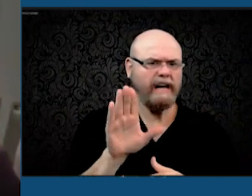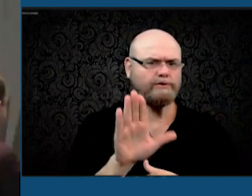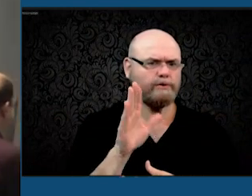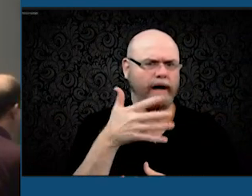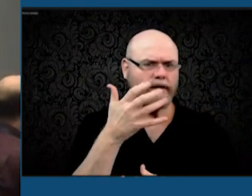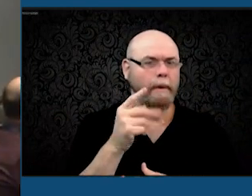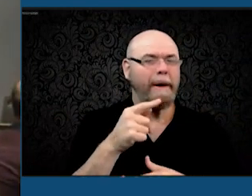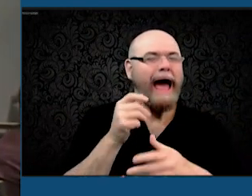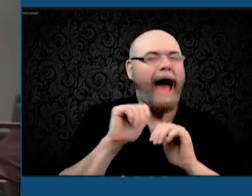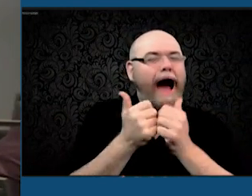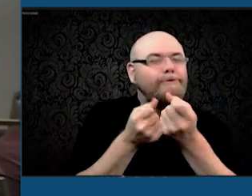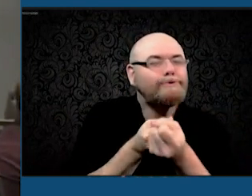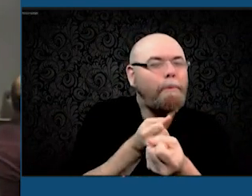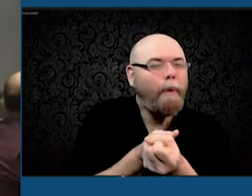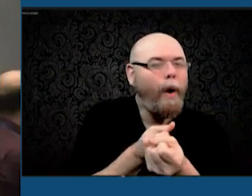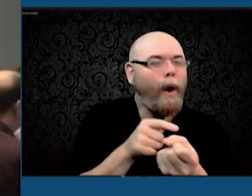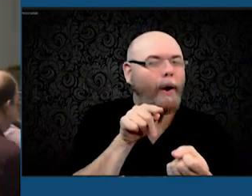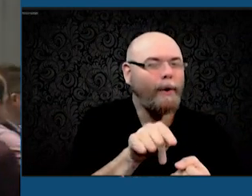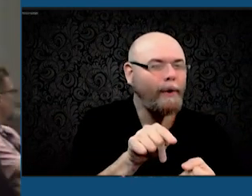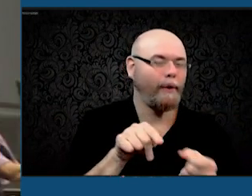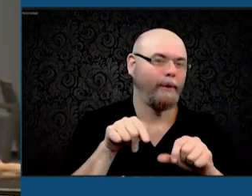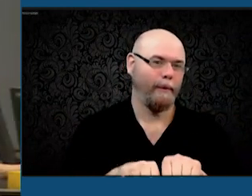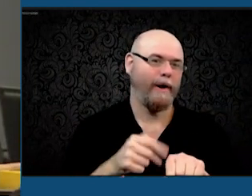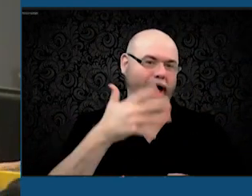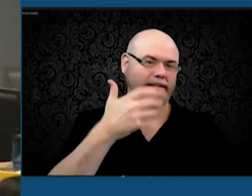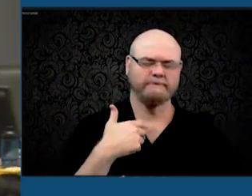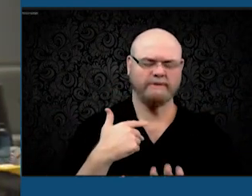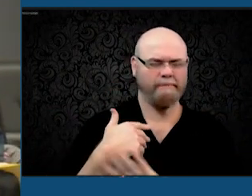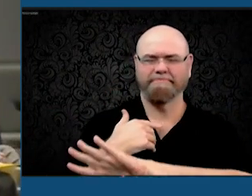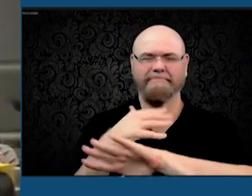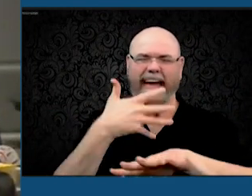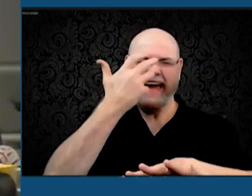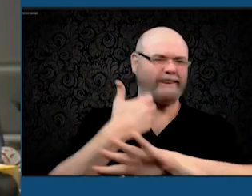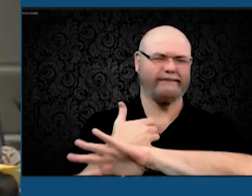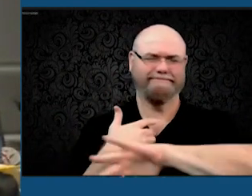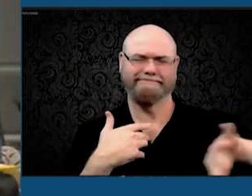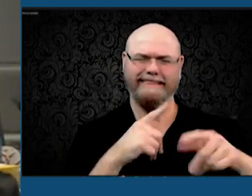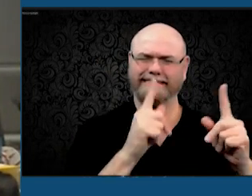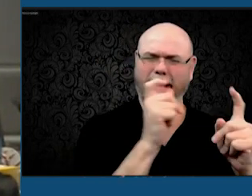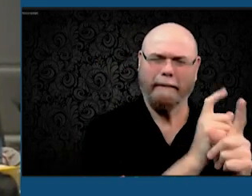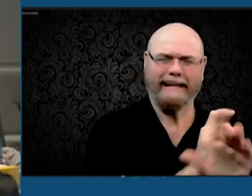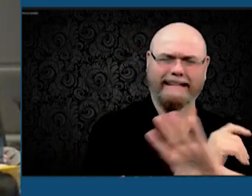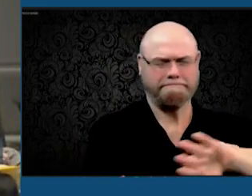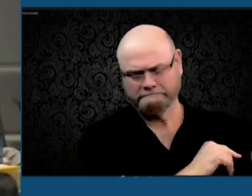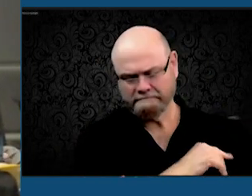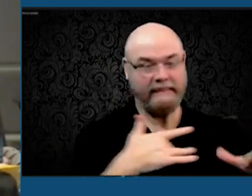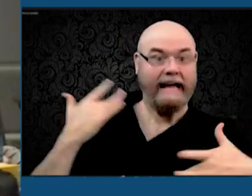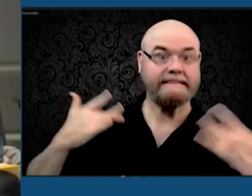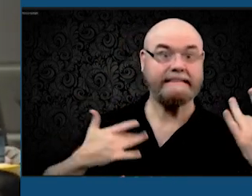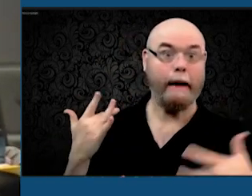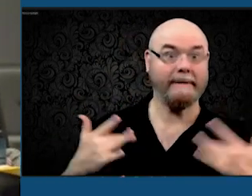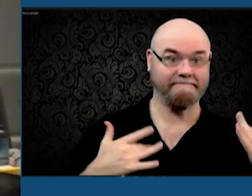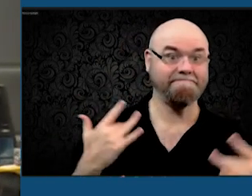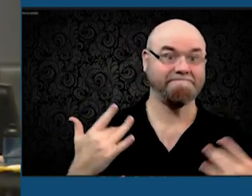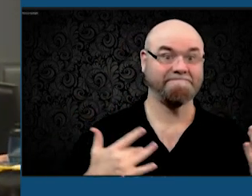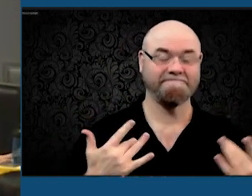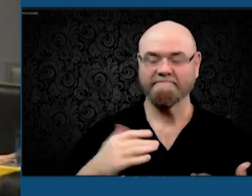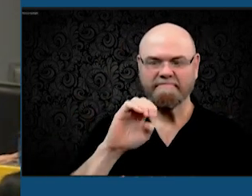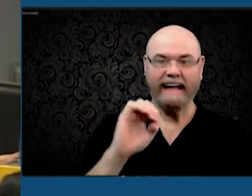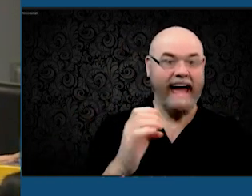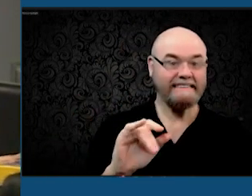really important. Let's take excitement. Anger is a complicated term. Where three of us are on a roller coaster ride. One of us is